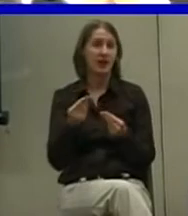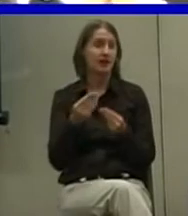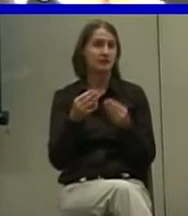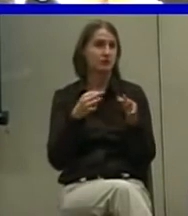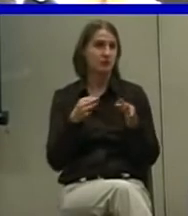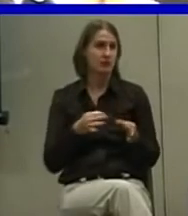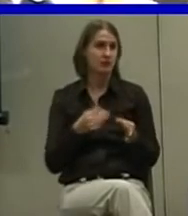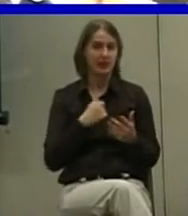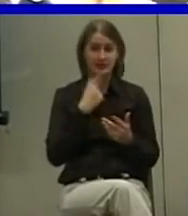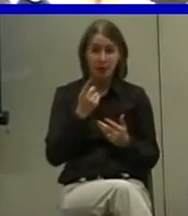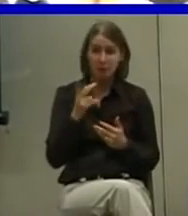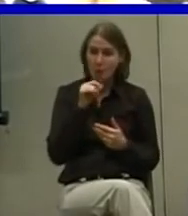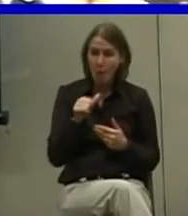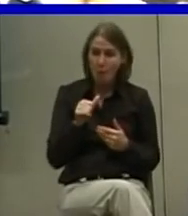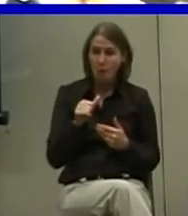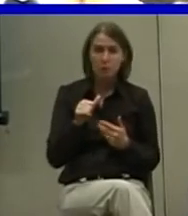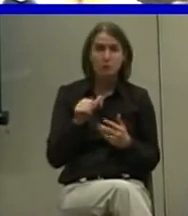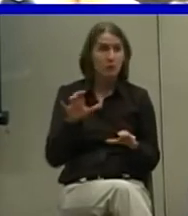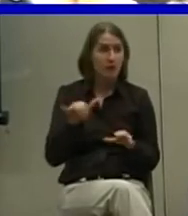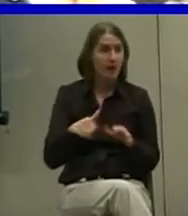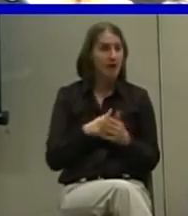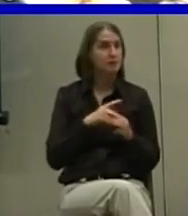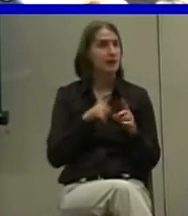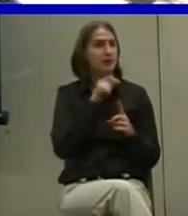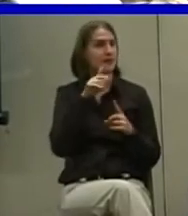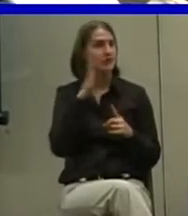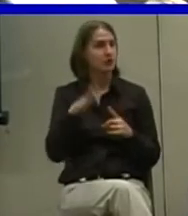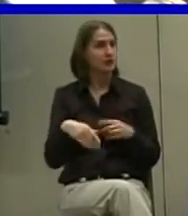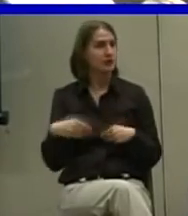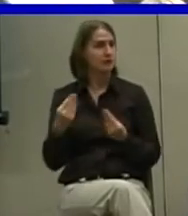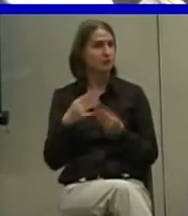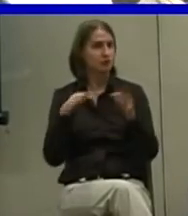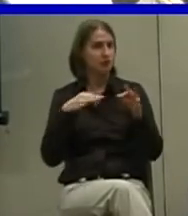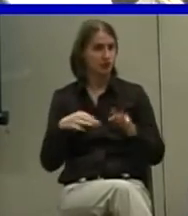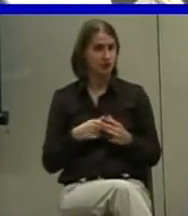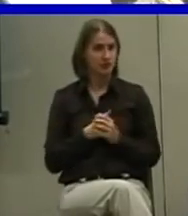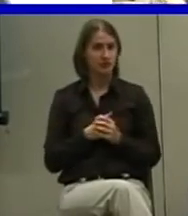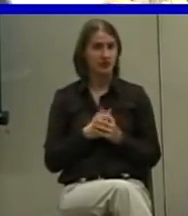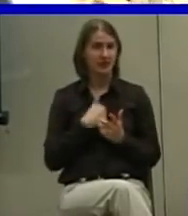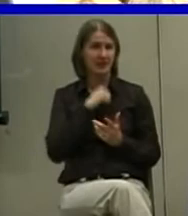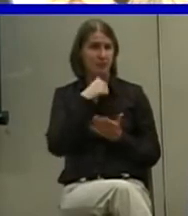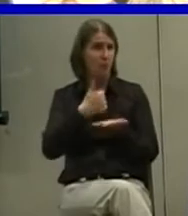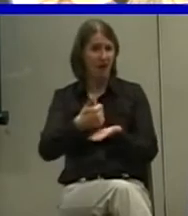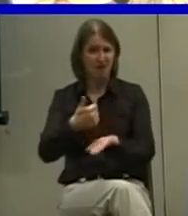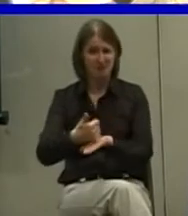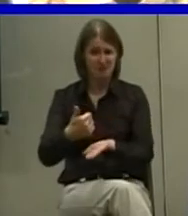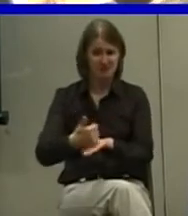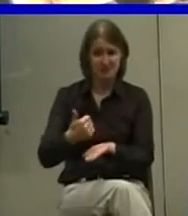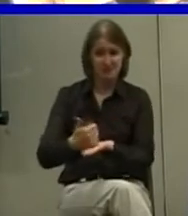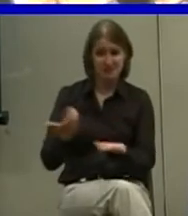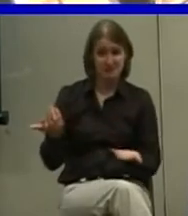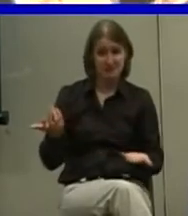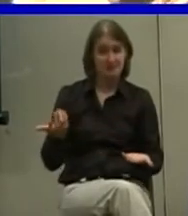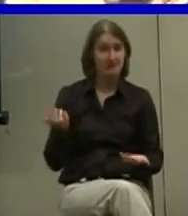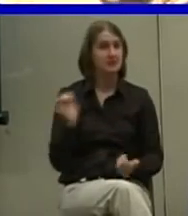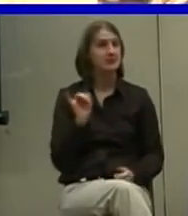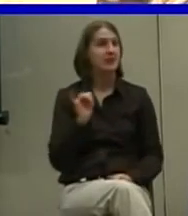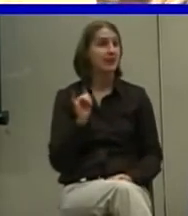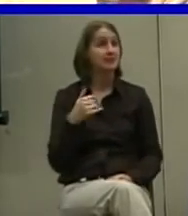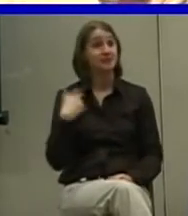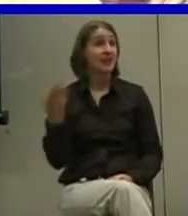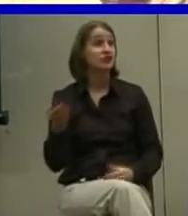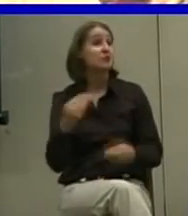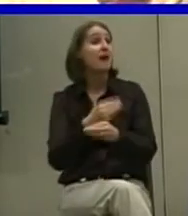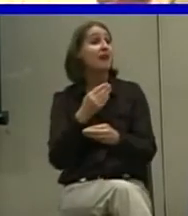want something. I'm not sure what it is, but I come in and I say, do something, but then I don't facilitate that. It would be like, here's your math